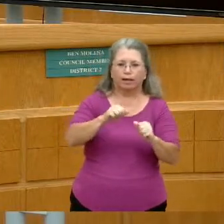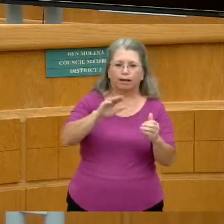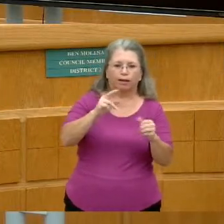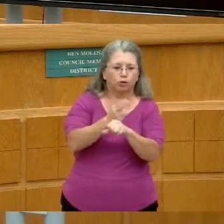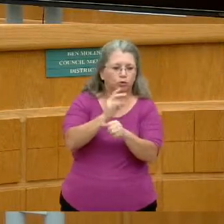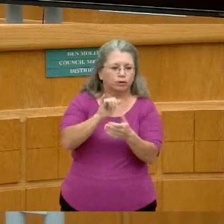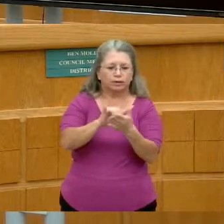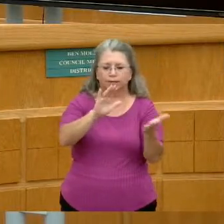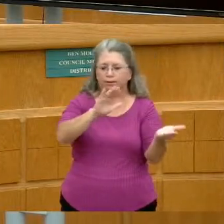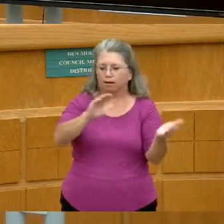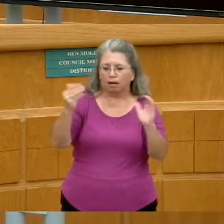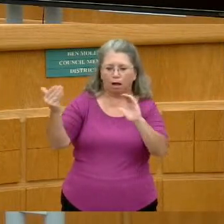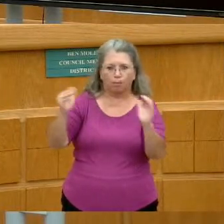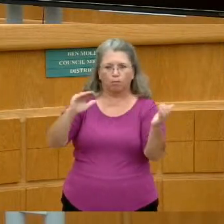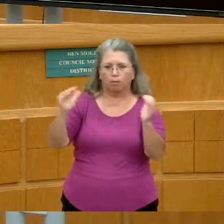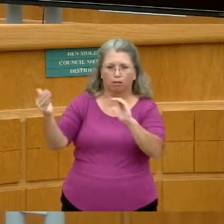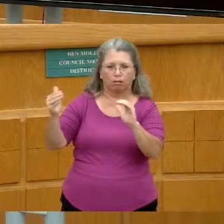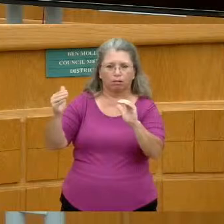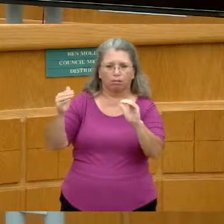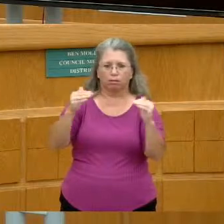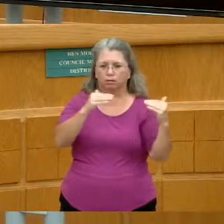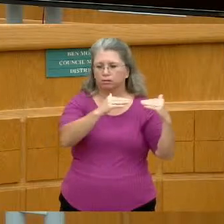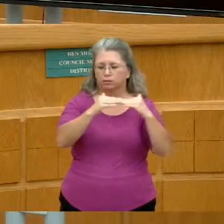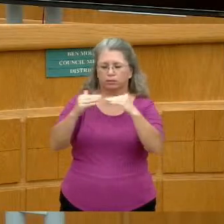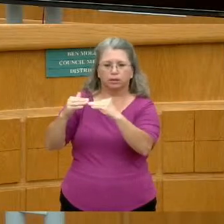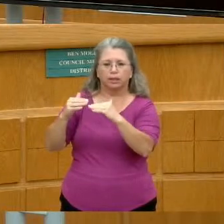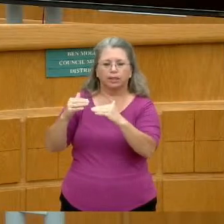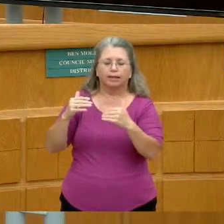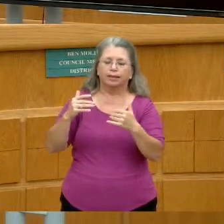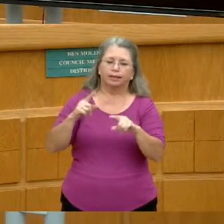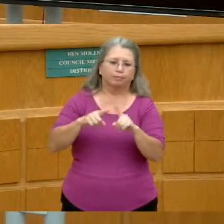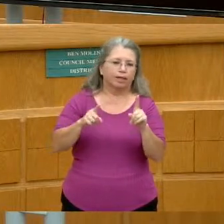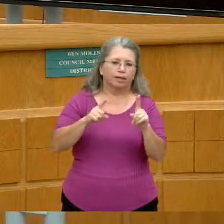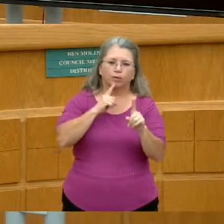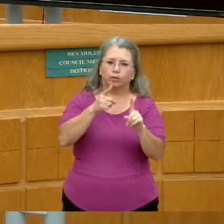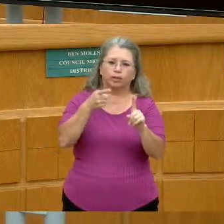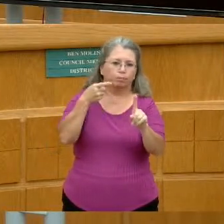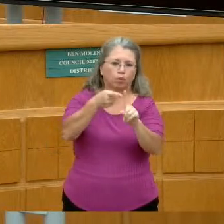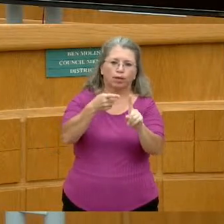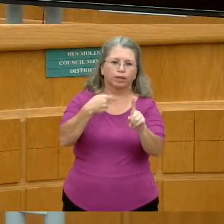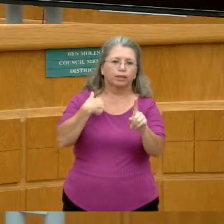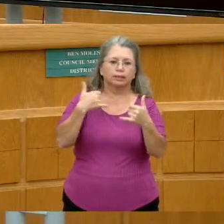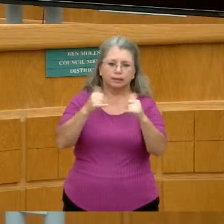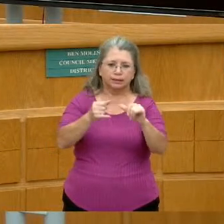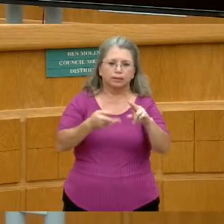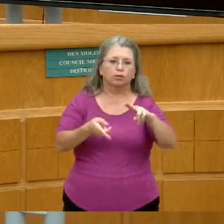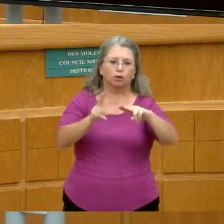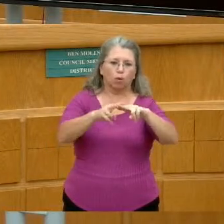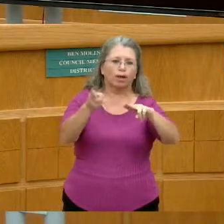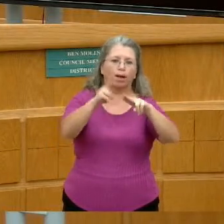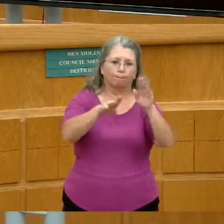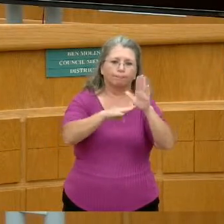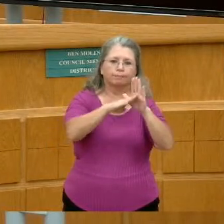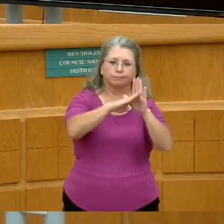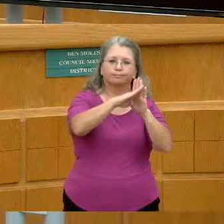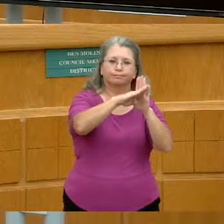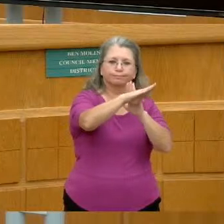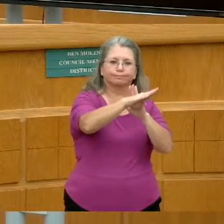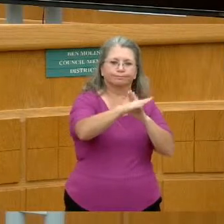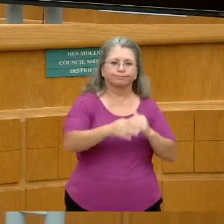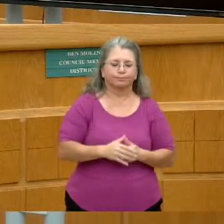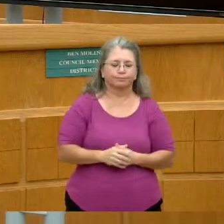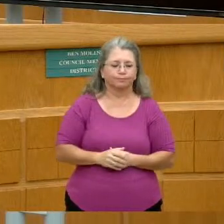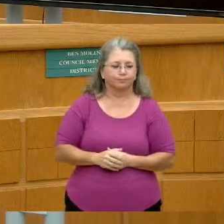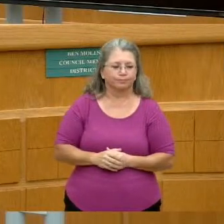across these different time periods. And so we're still going up is the take home of this. All right, we look at